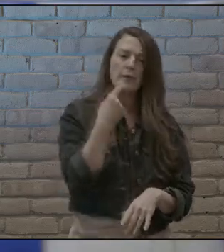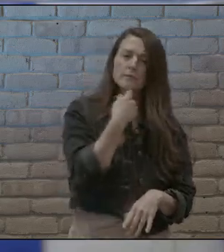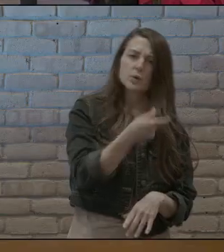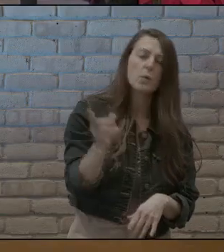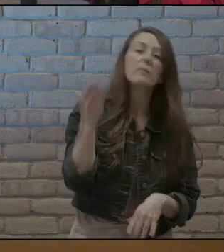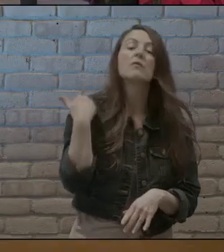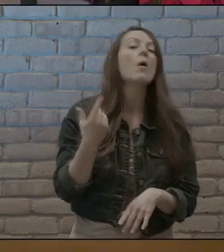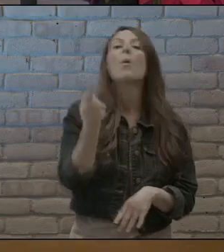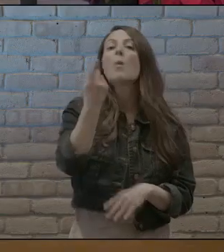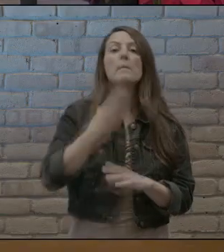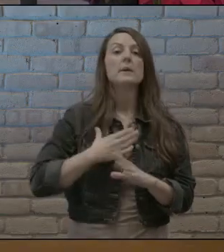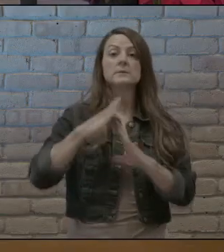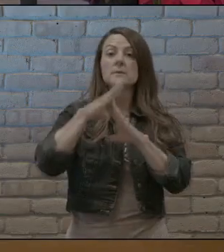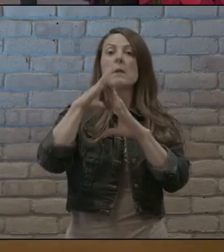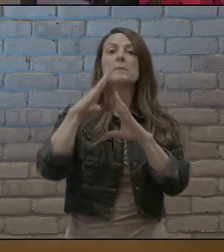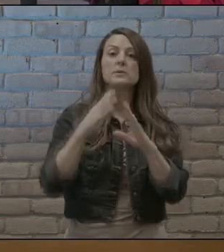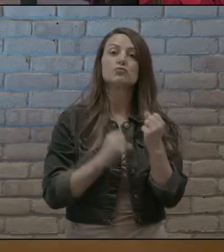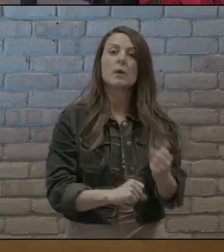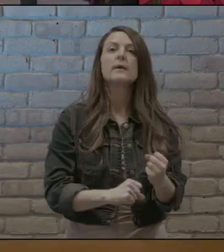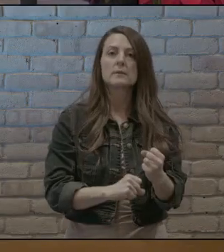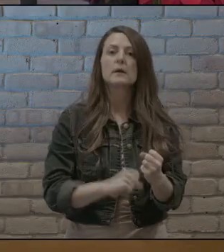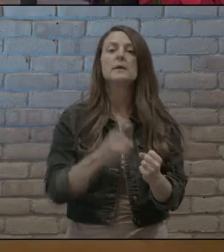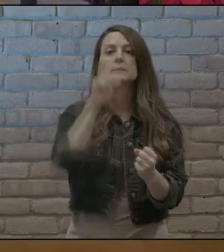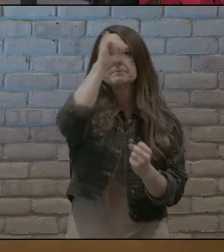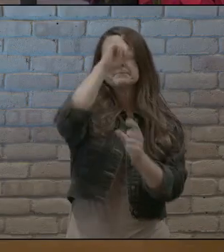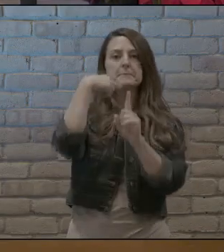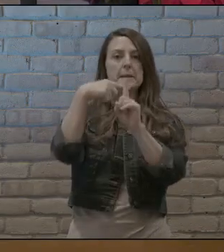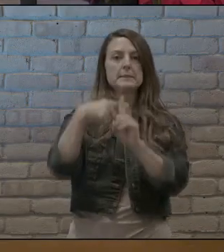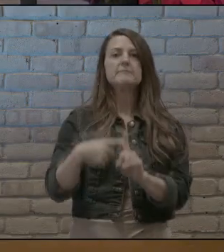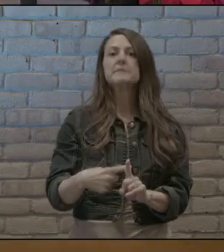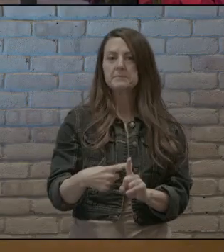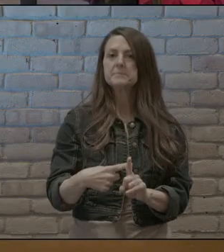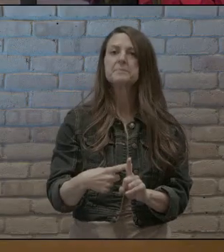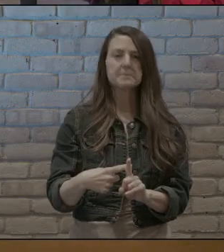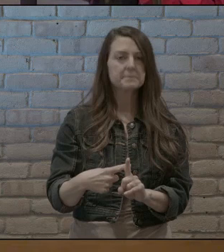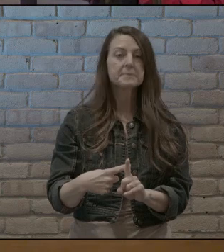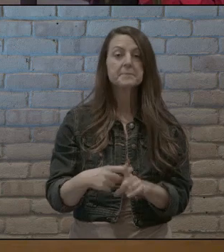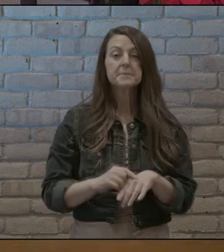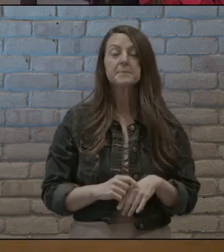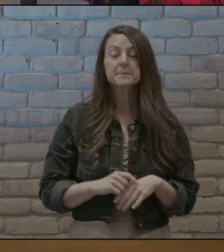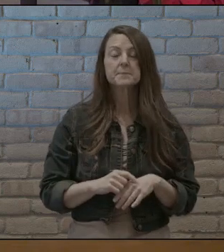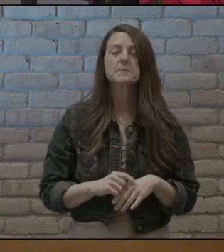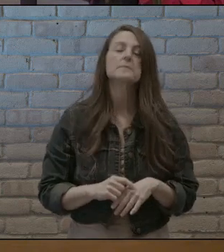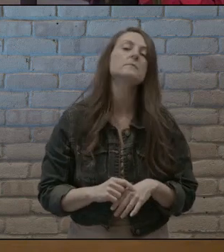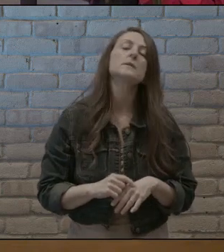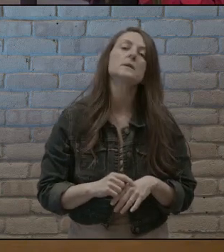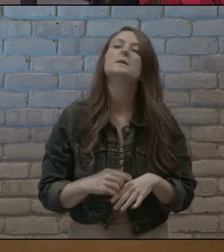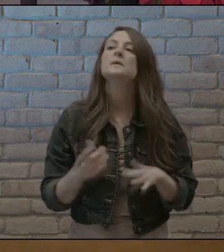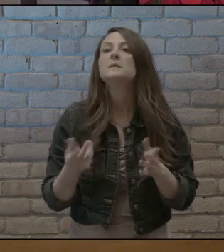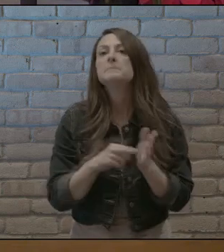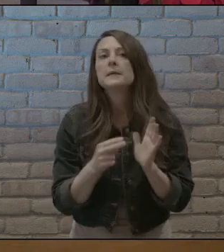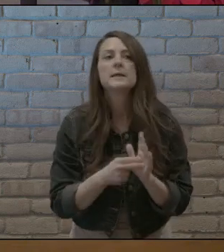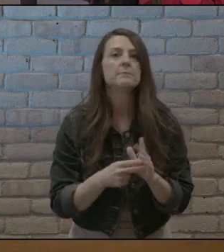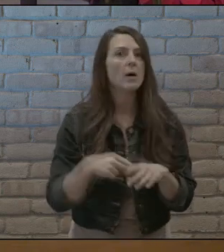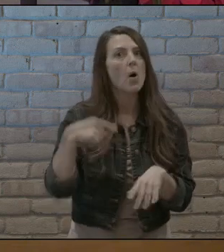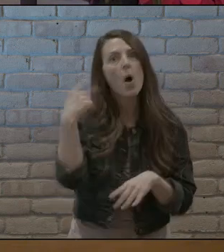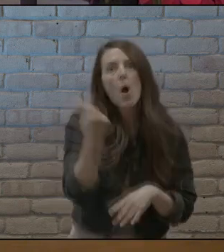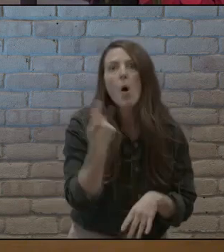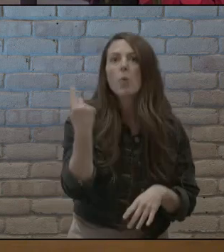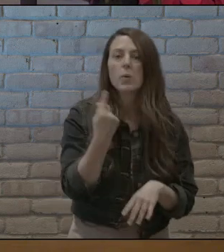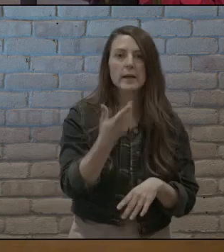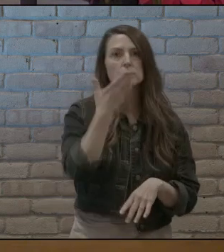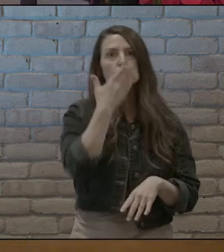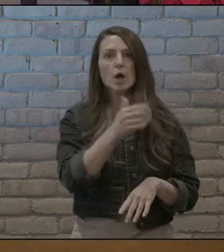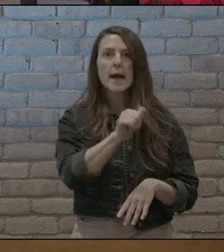that one of my top strengths is being positive. It's positivity. Now, this doesn't mean I always have a